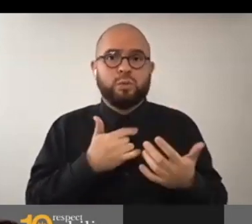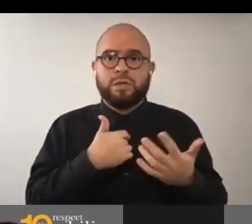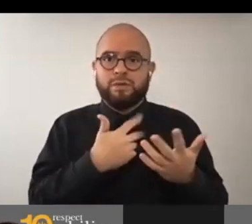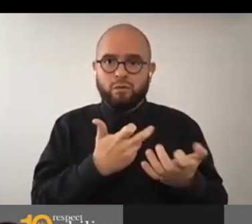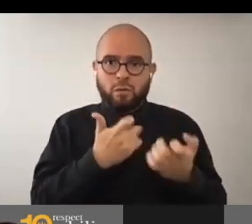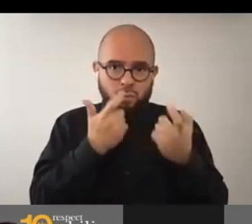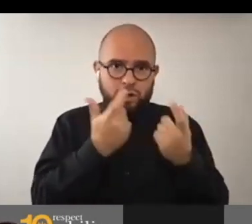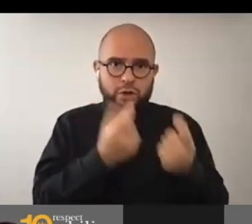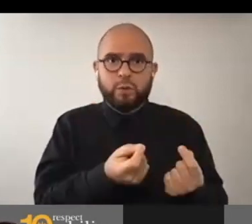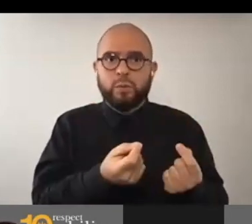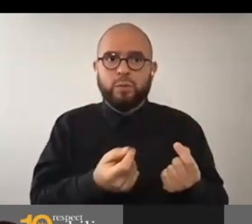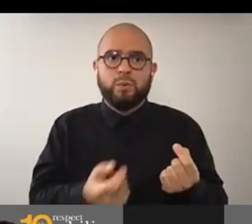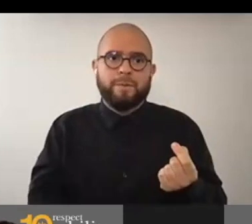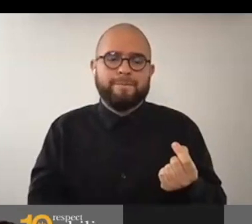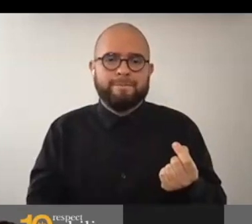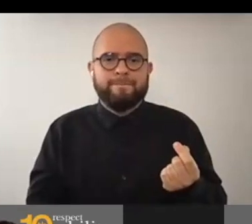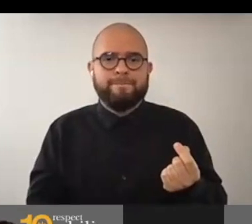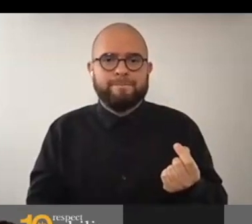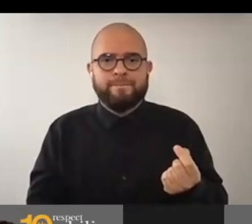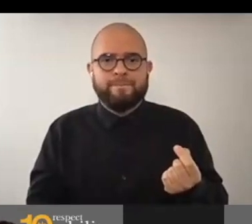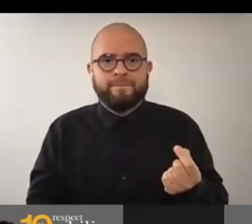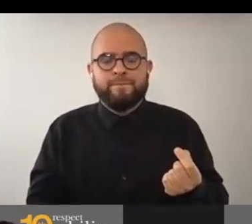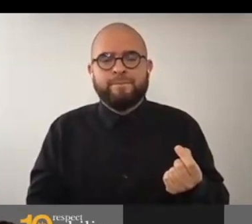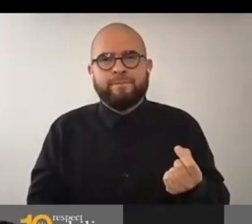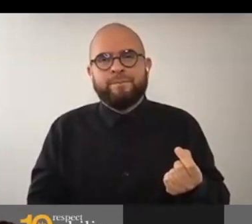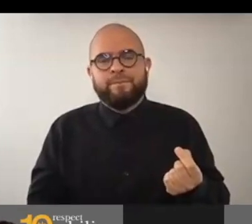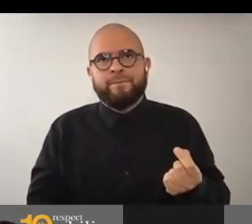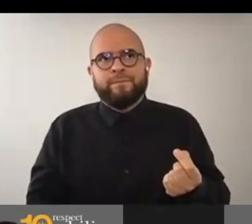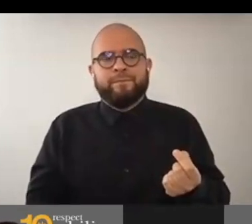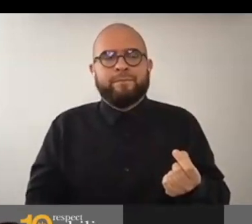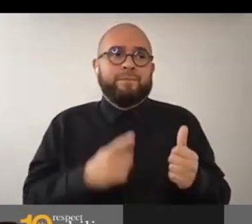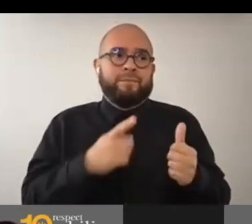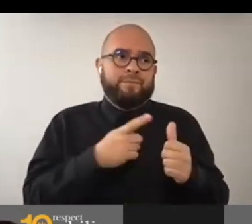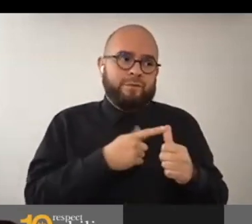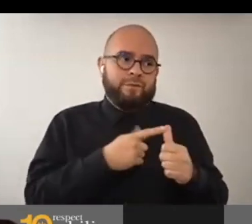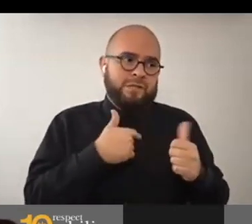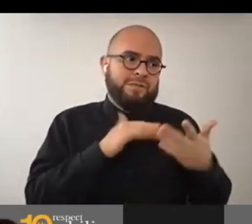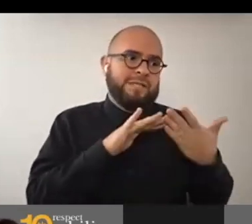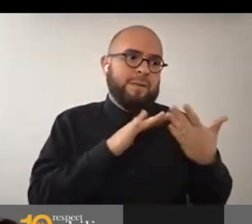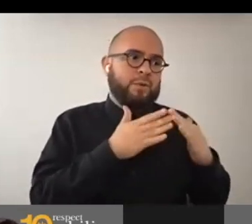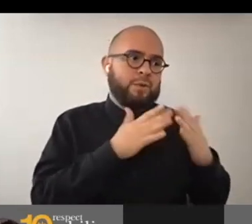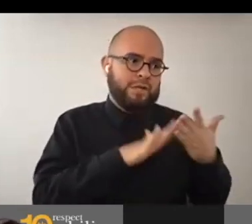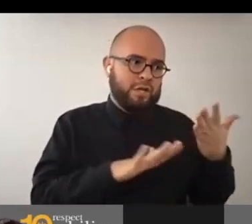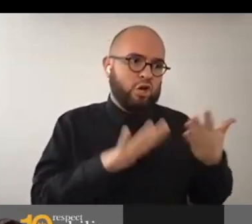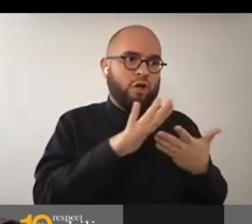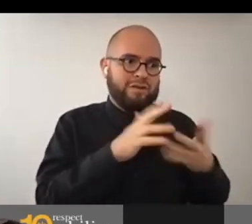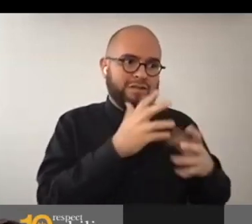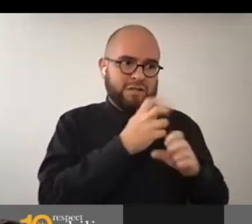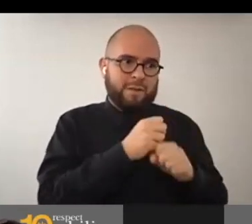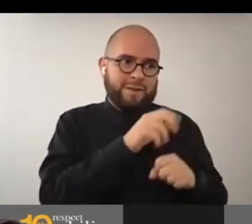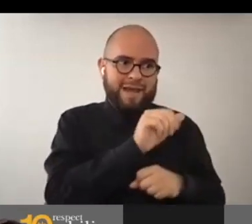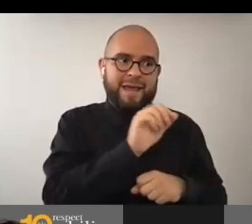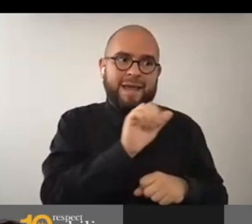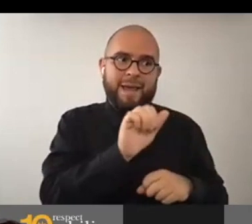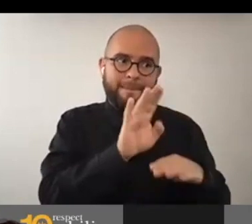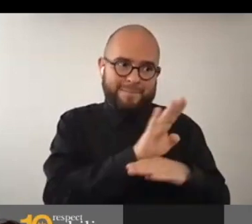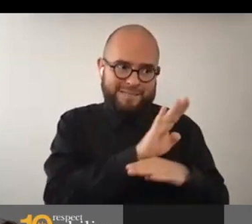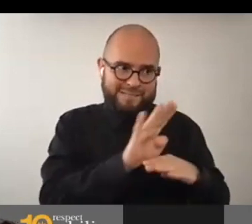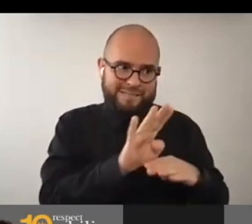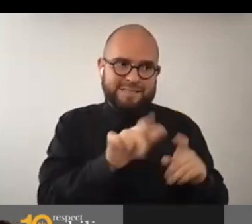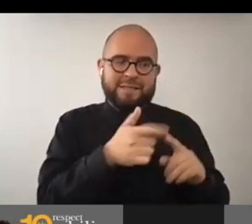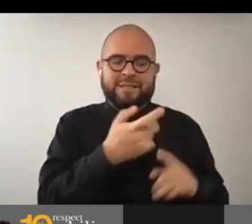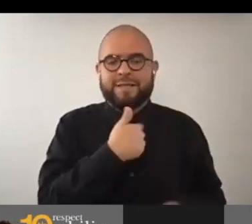went from community college with an associate's in business to getting into finance. So I was